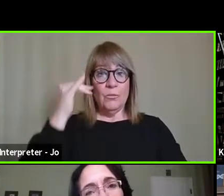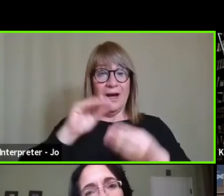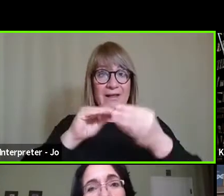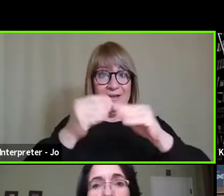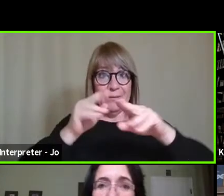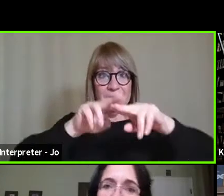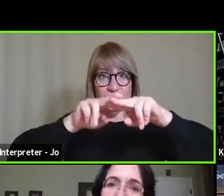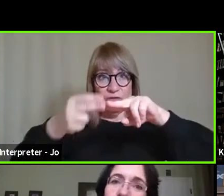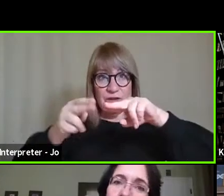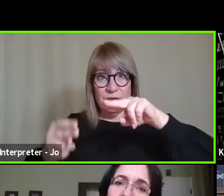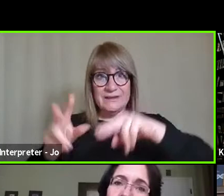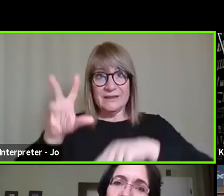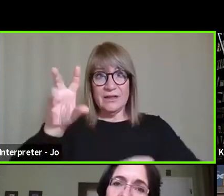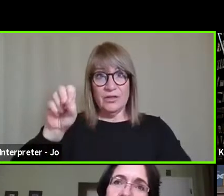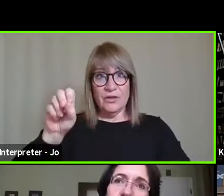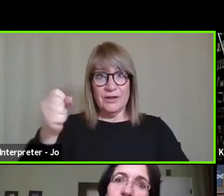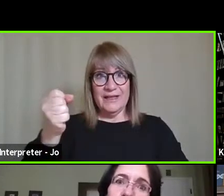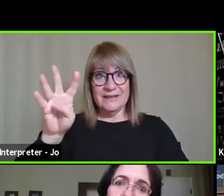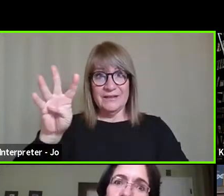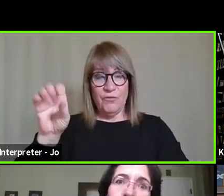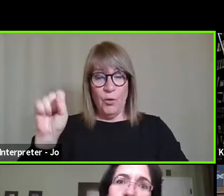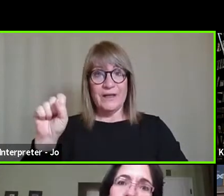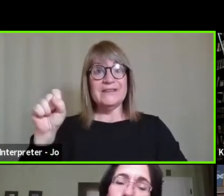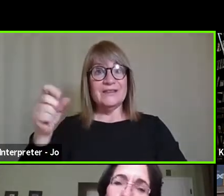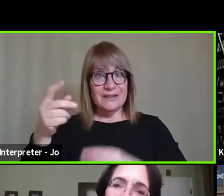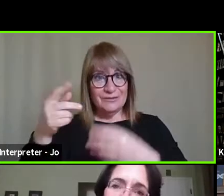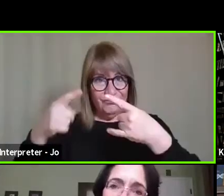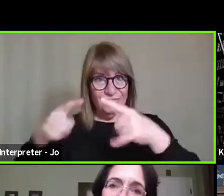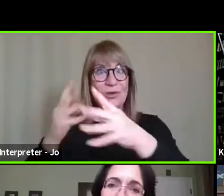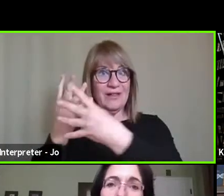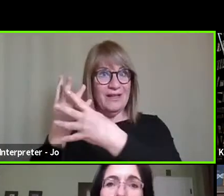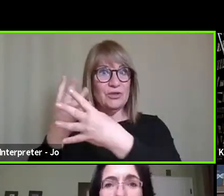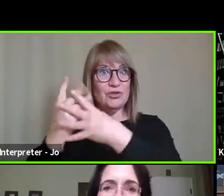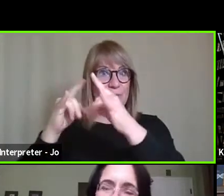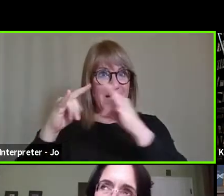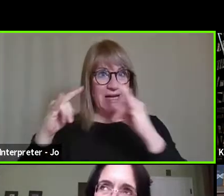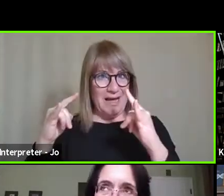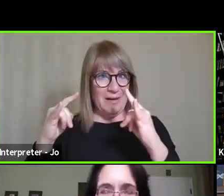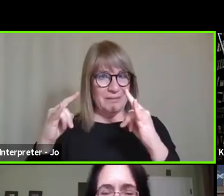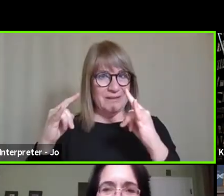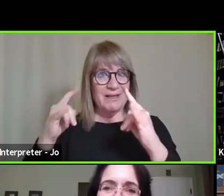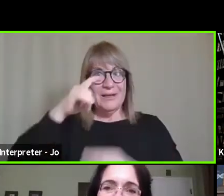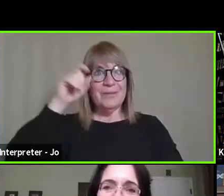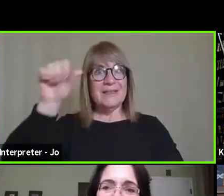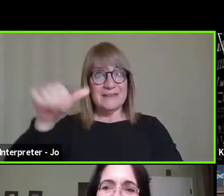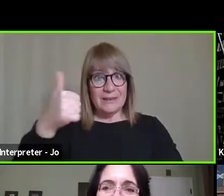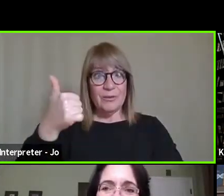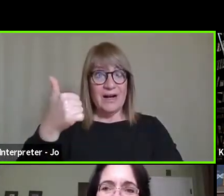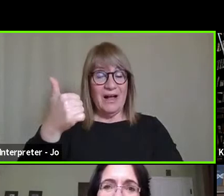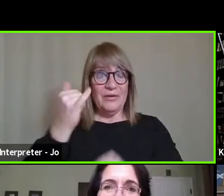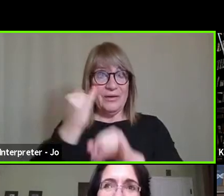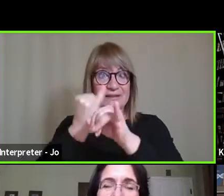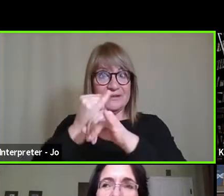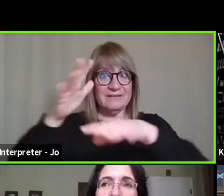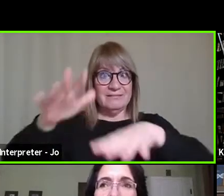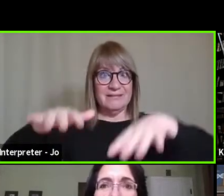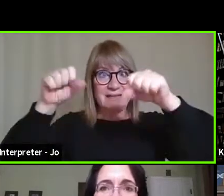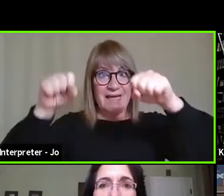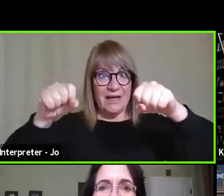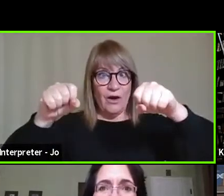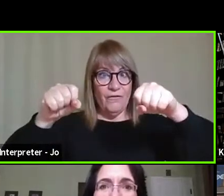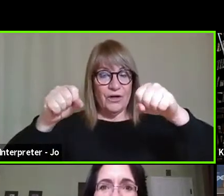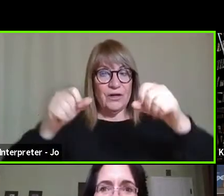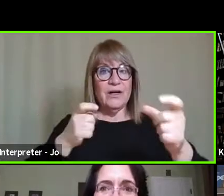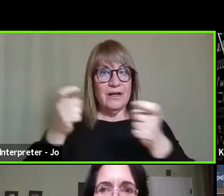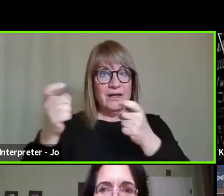30s and 40s when internment right there's like other structures who are taking over i mean if you want to look at it that way that are taking over sort of the